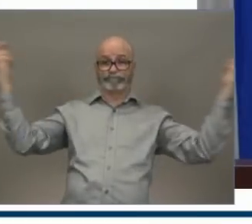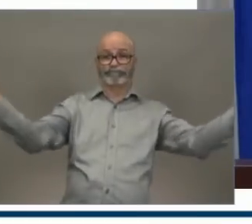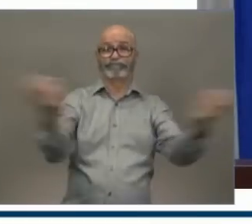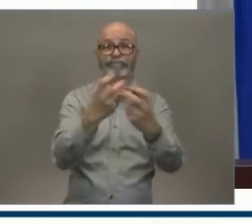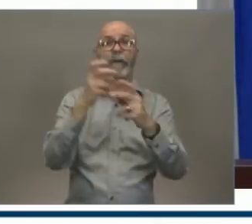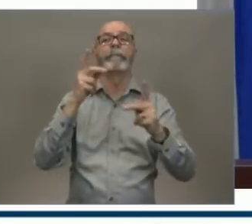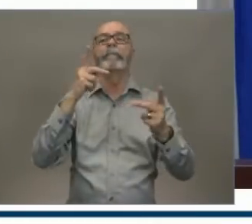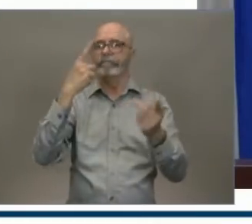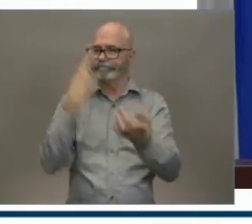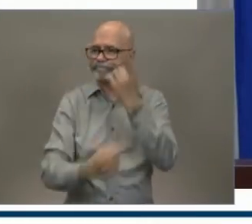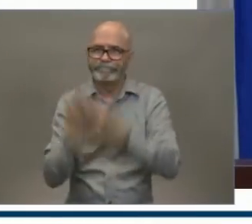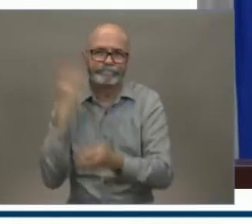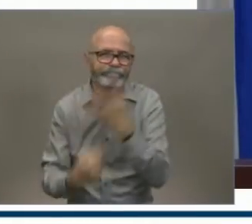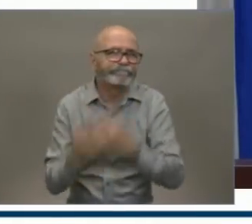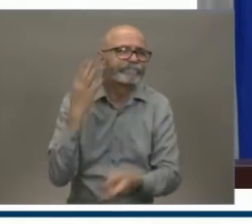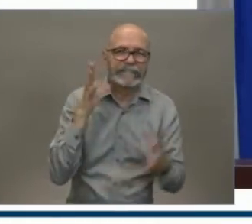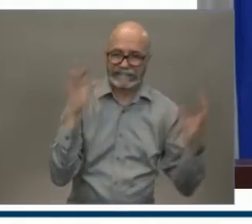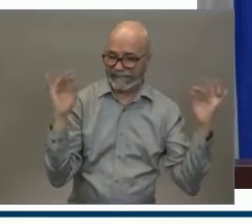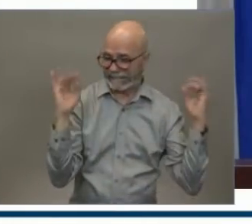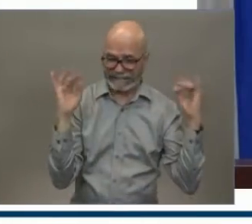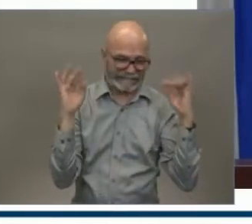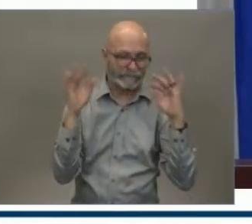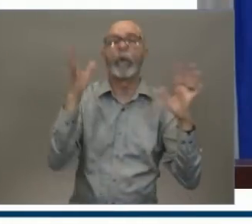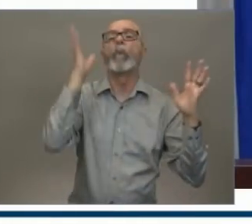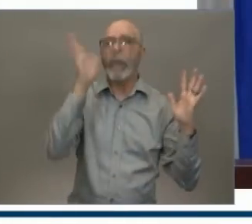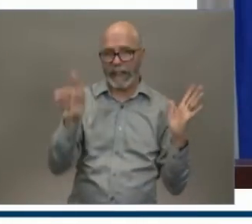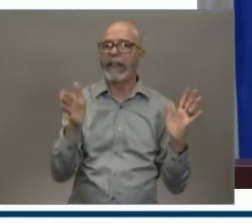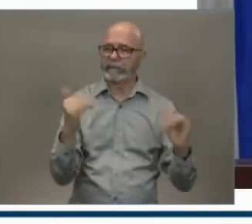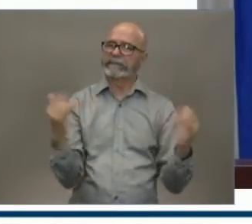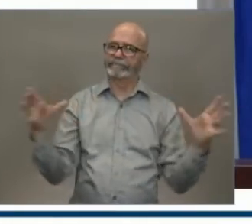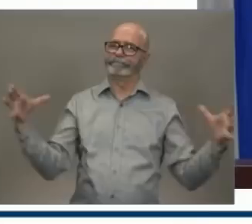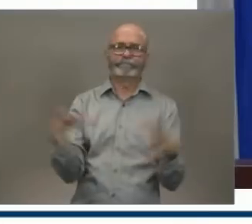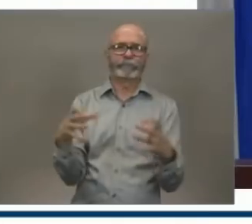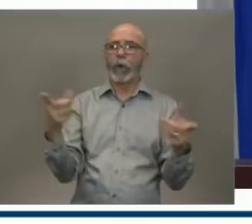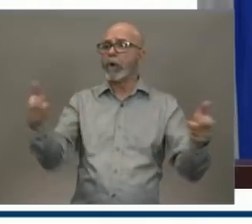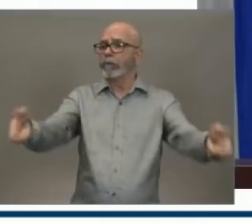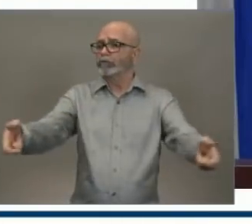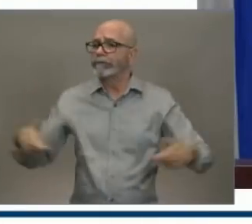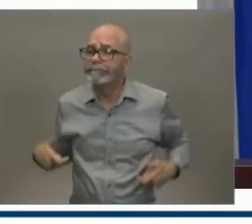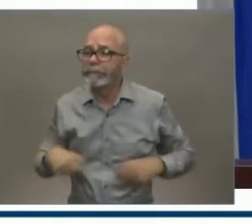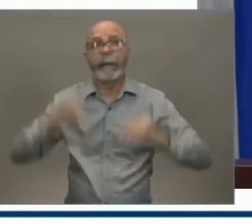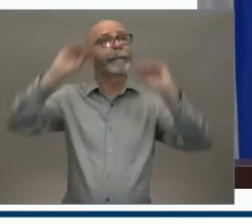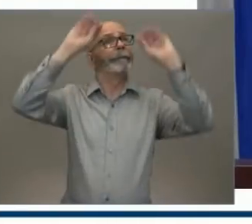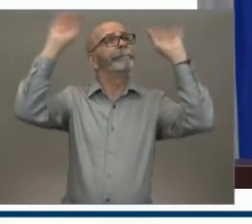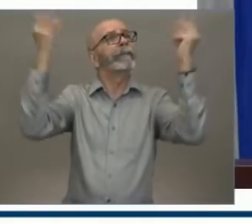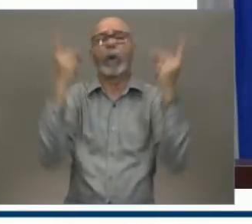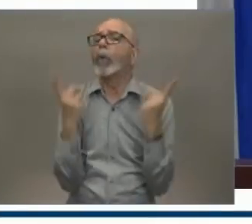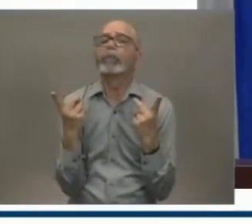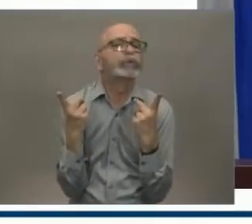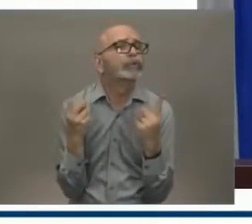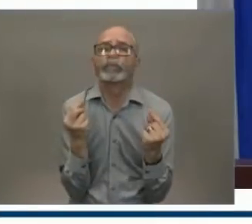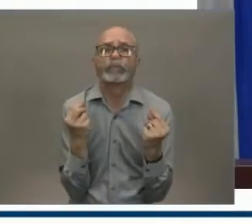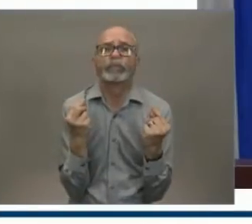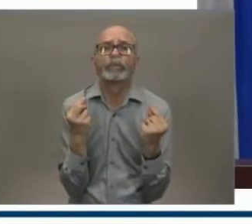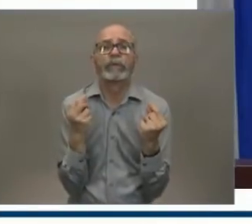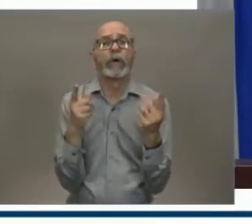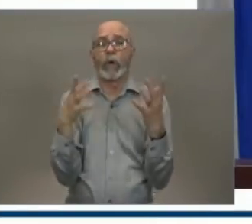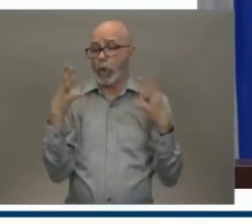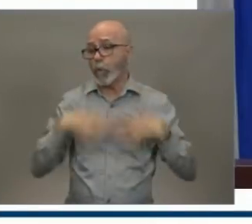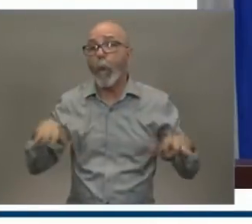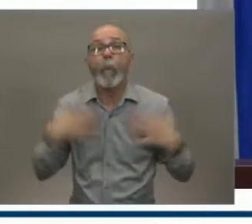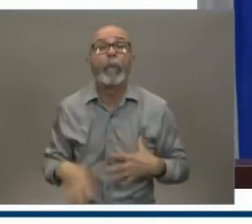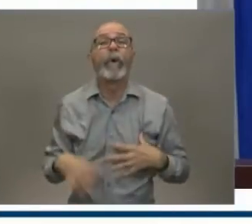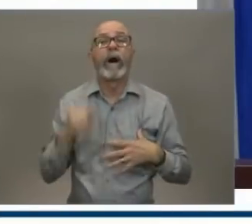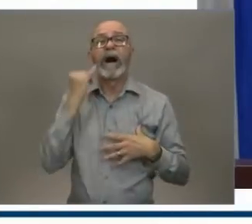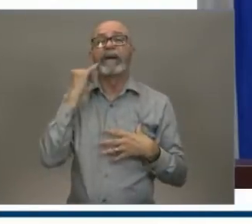the accessories that you're referring to, and we're also looking at how do we deal with the issue of the municipal vehicles